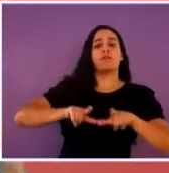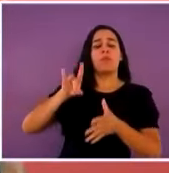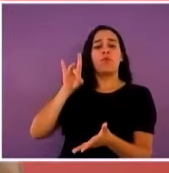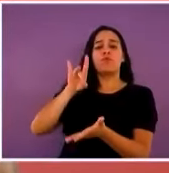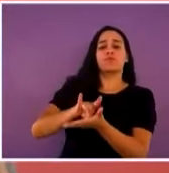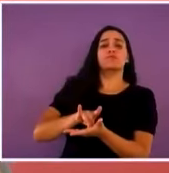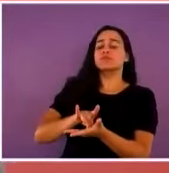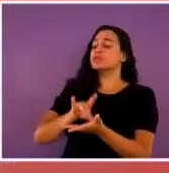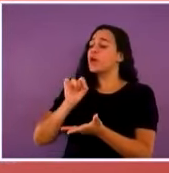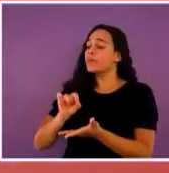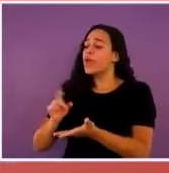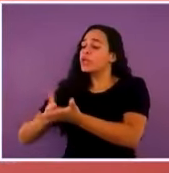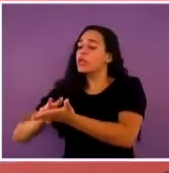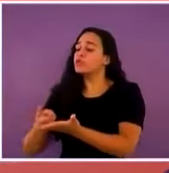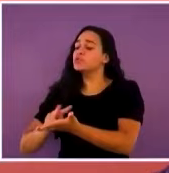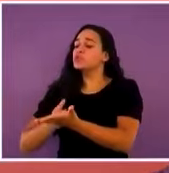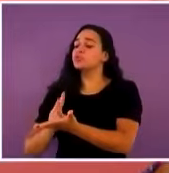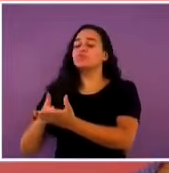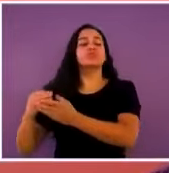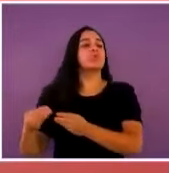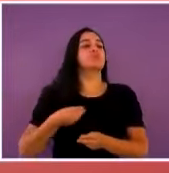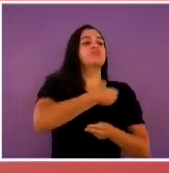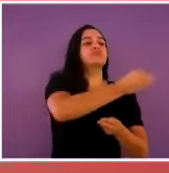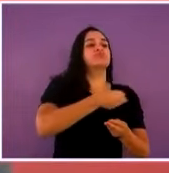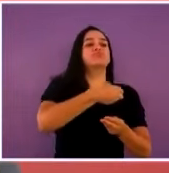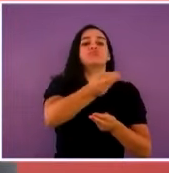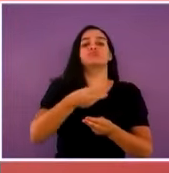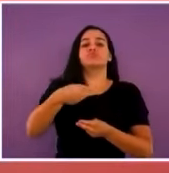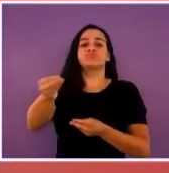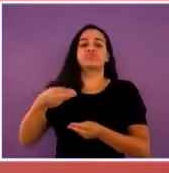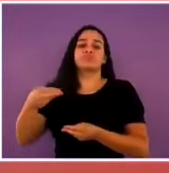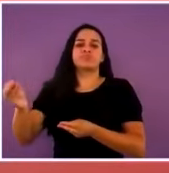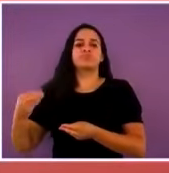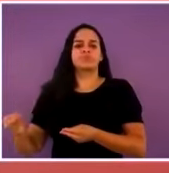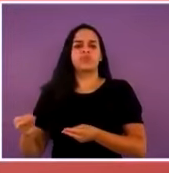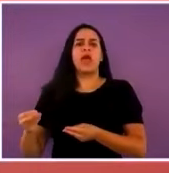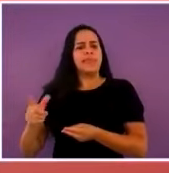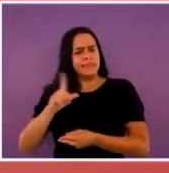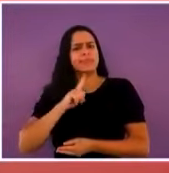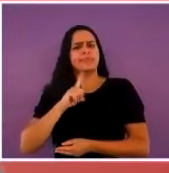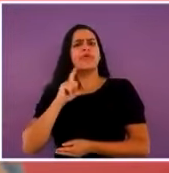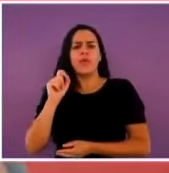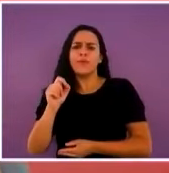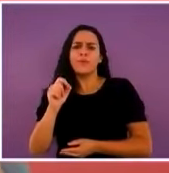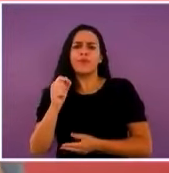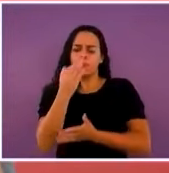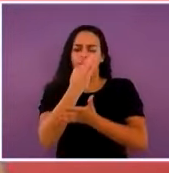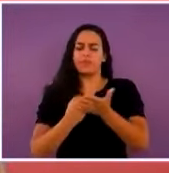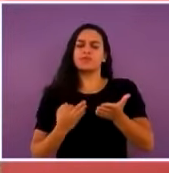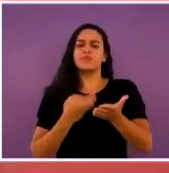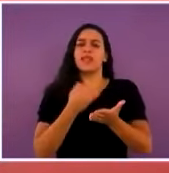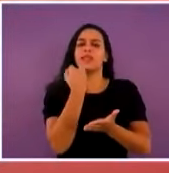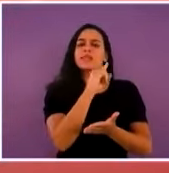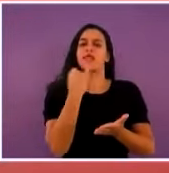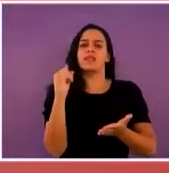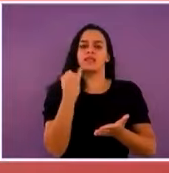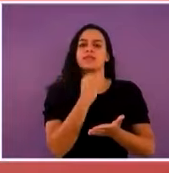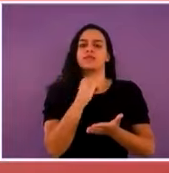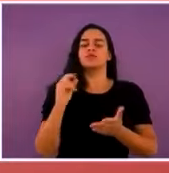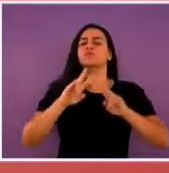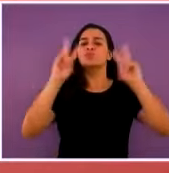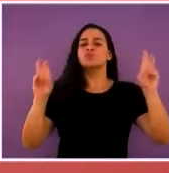the Italian edition of the book. Você vê aí a edição italiana do livro. And the title is Who Are the